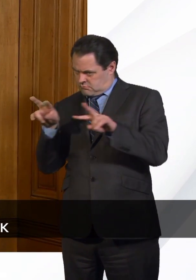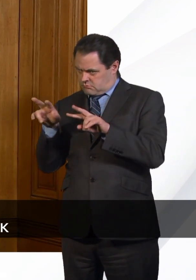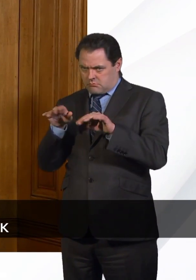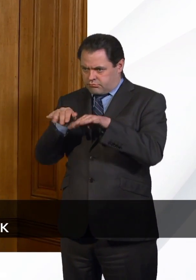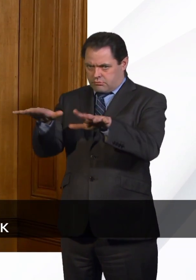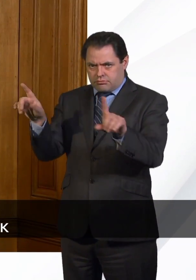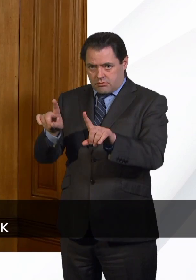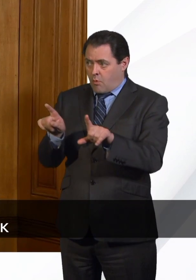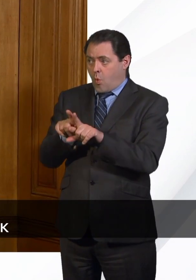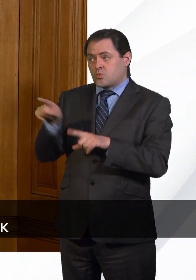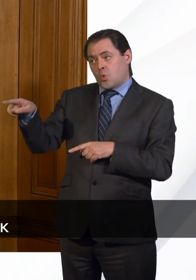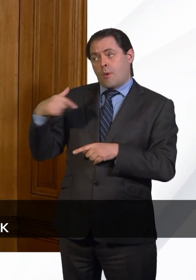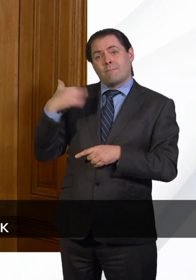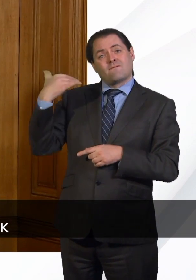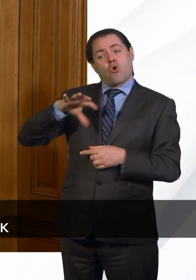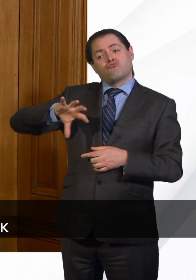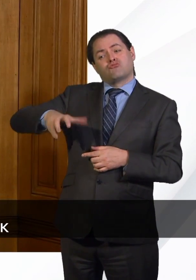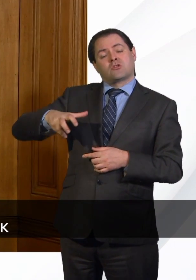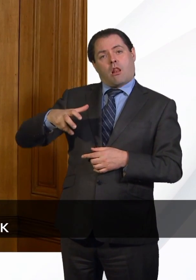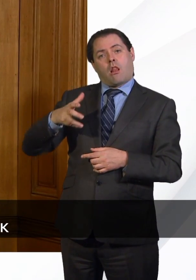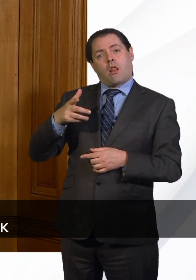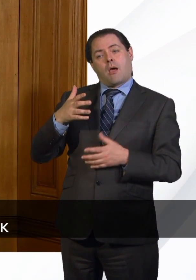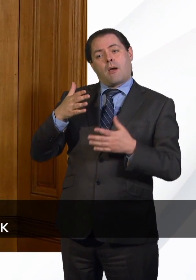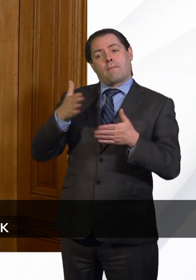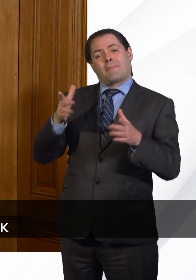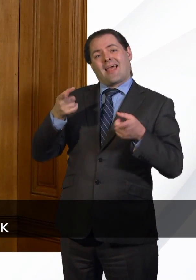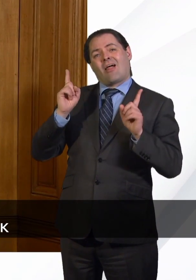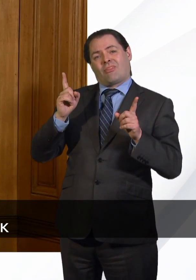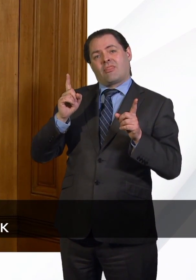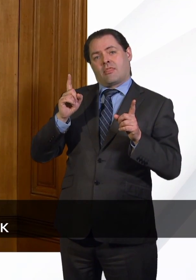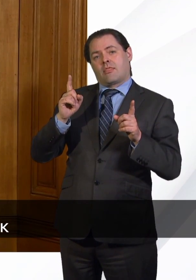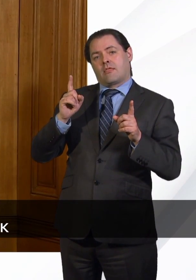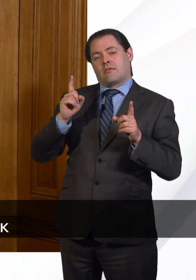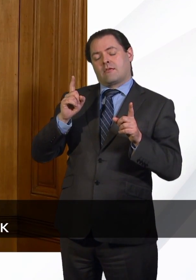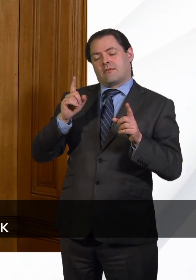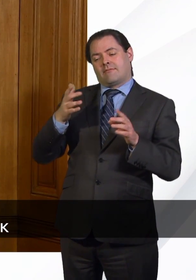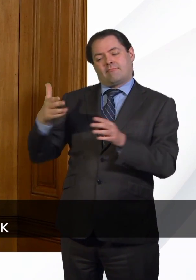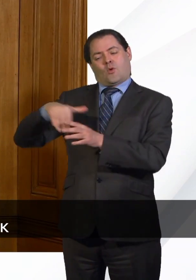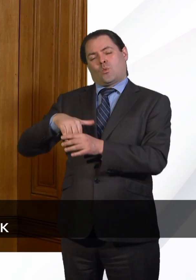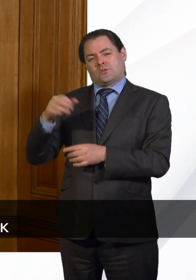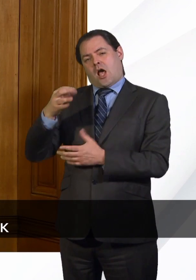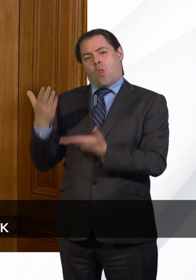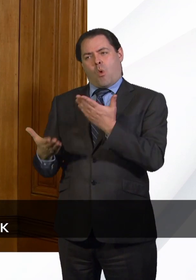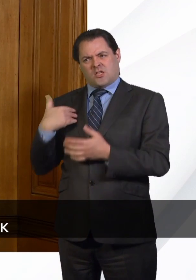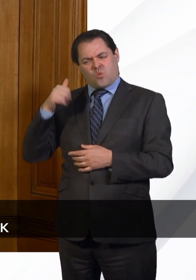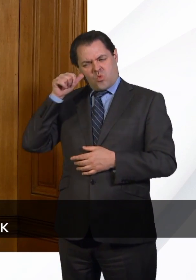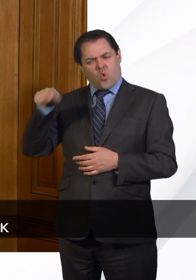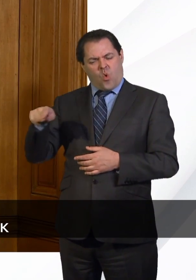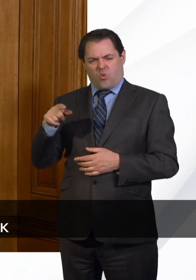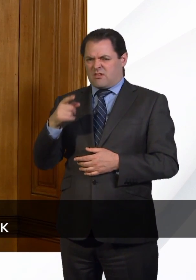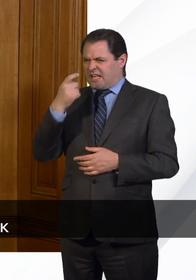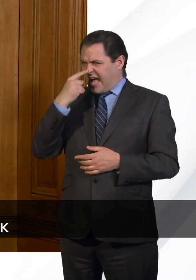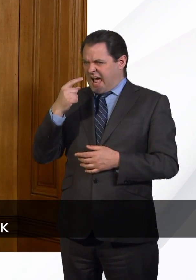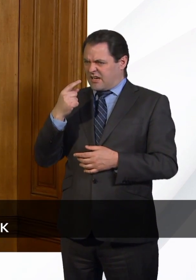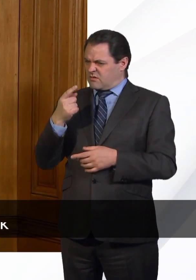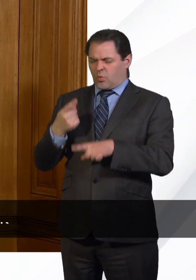be the regional director of public health for South Central, including the Isle of Wight. I know that the island is very well equipped to respond to things like